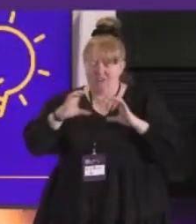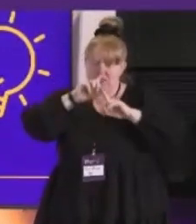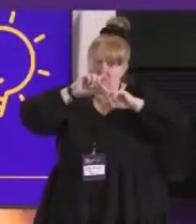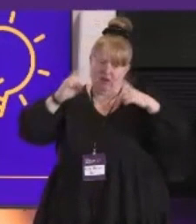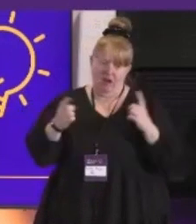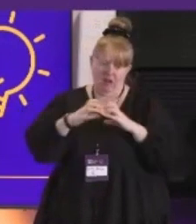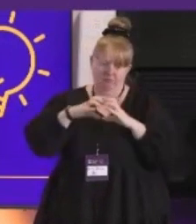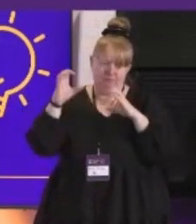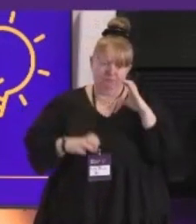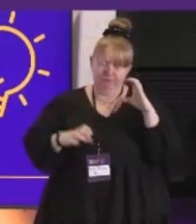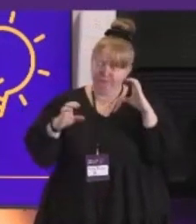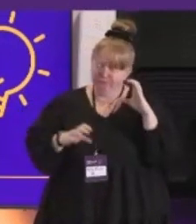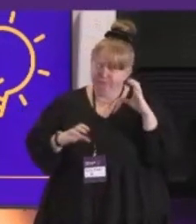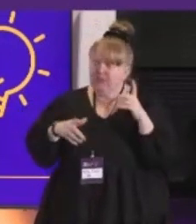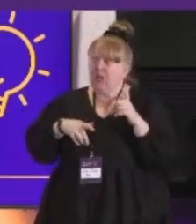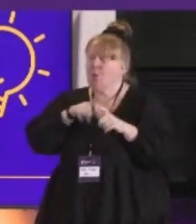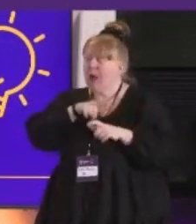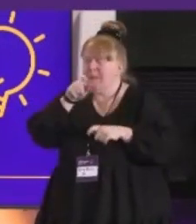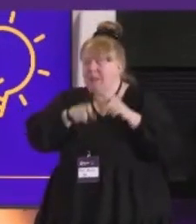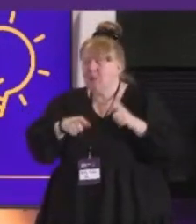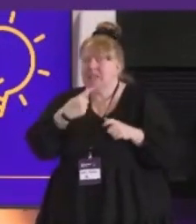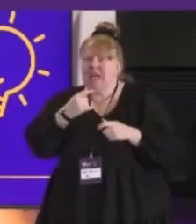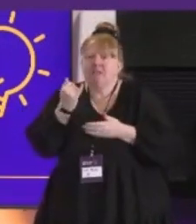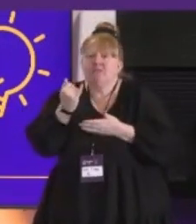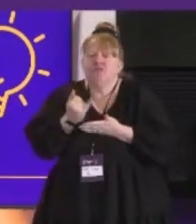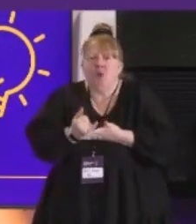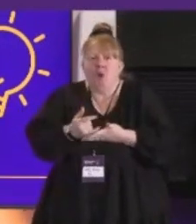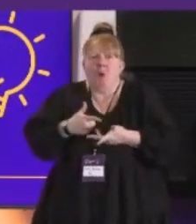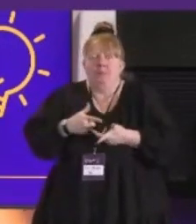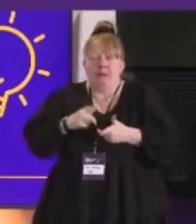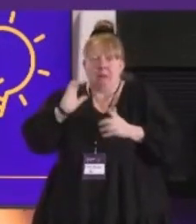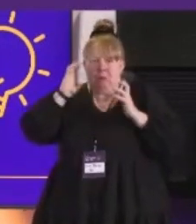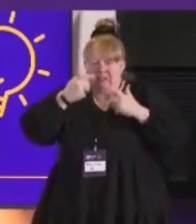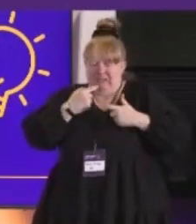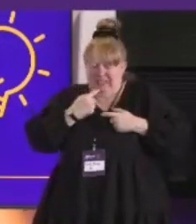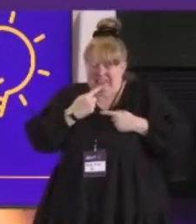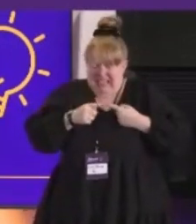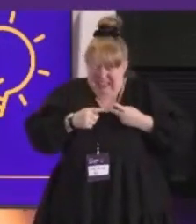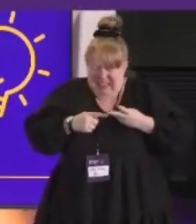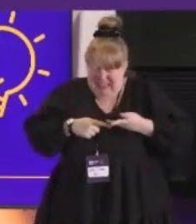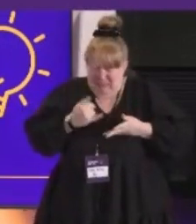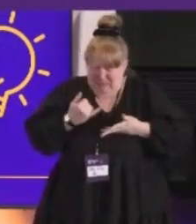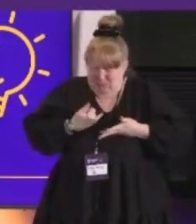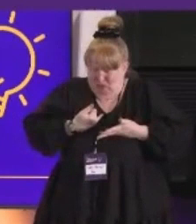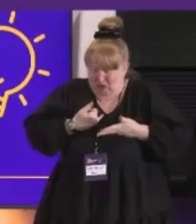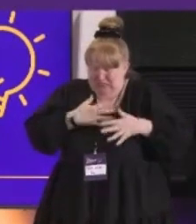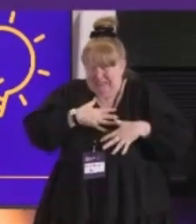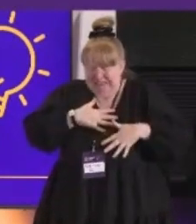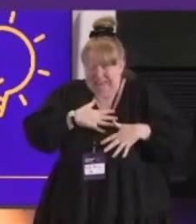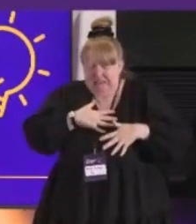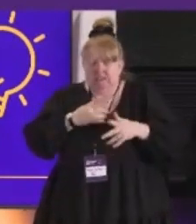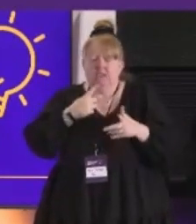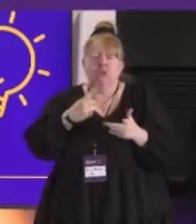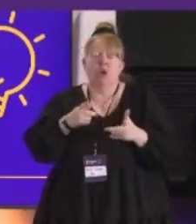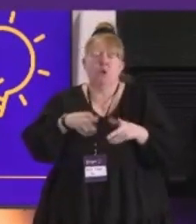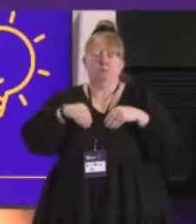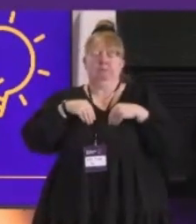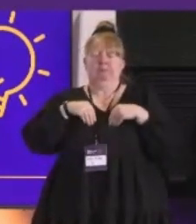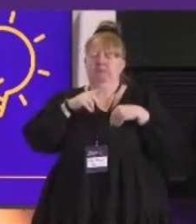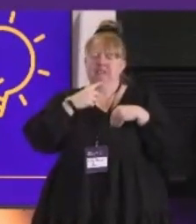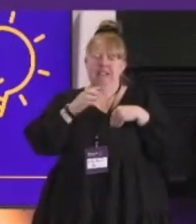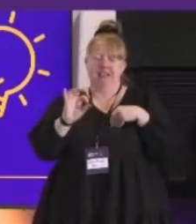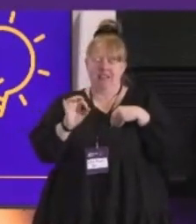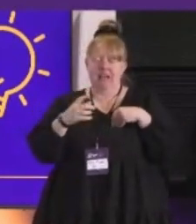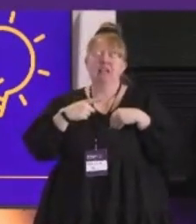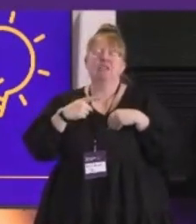wrong thing, and other times because people don't think about it. So we have discussions, and again, it's relevant to the different ages